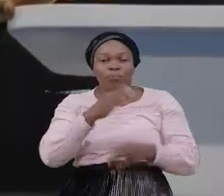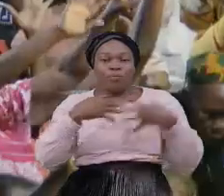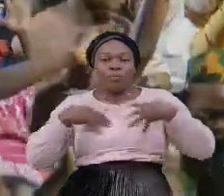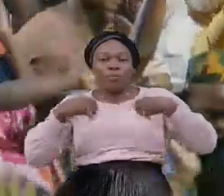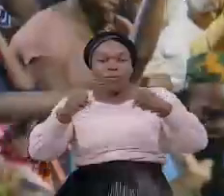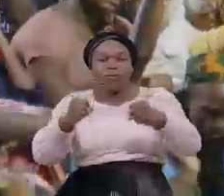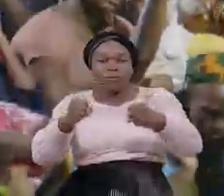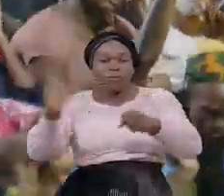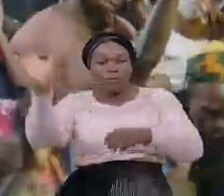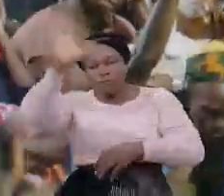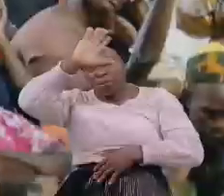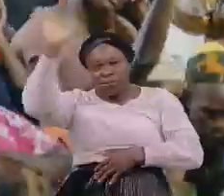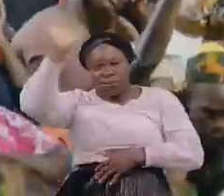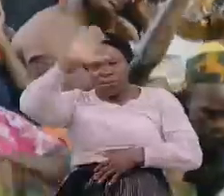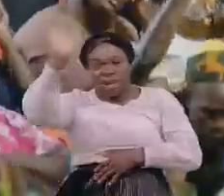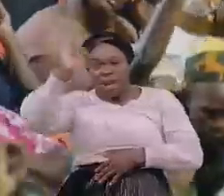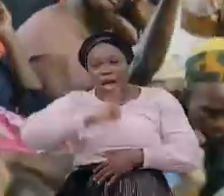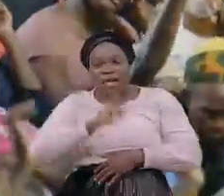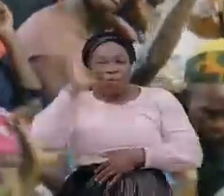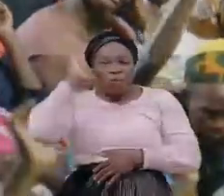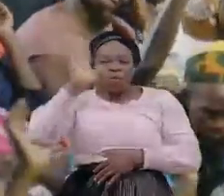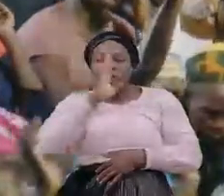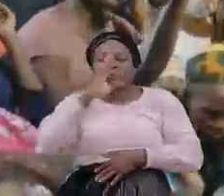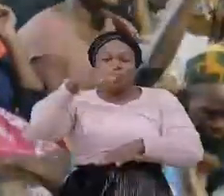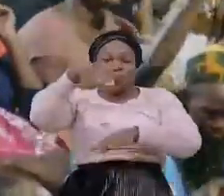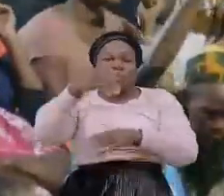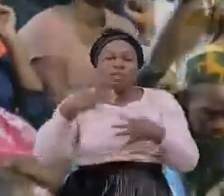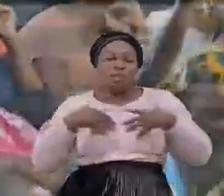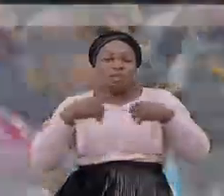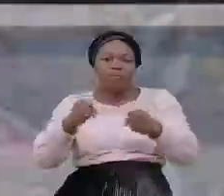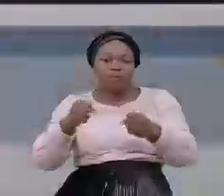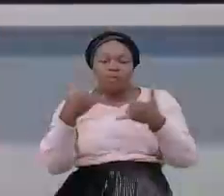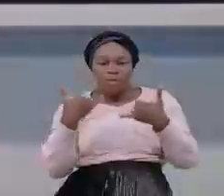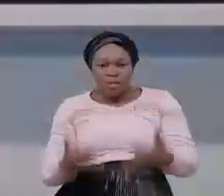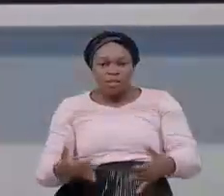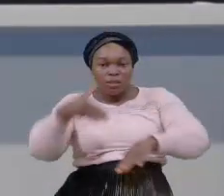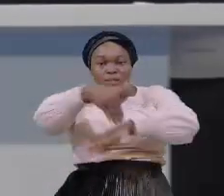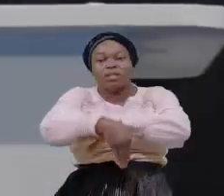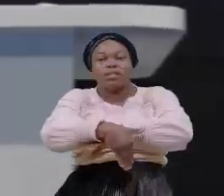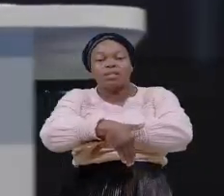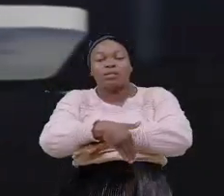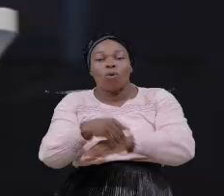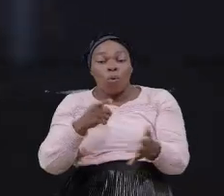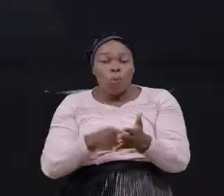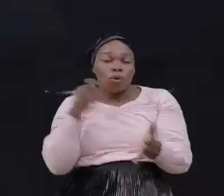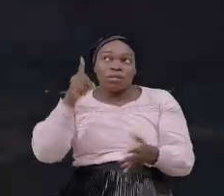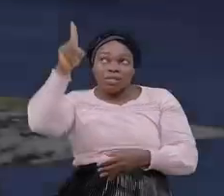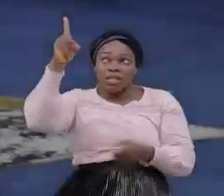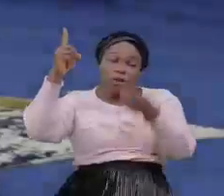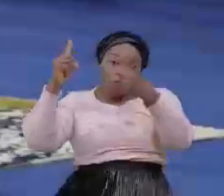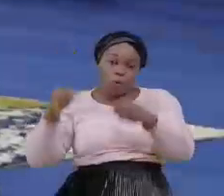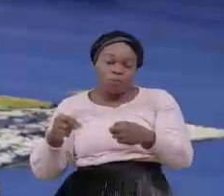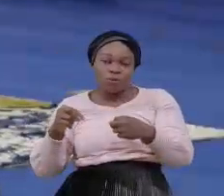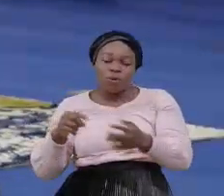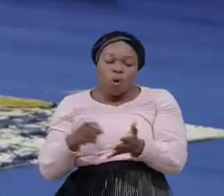Tonight. I said tonight. Once he comes, once he pronounces the